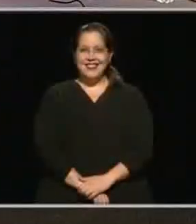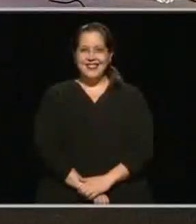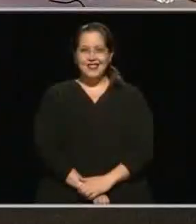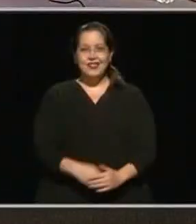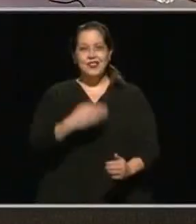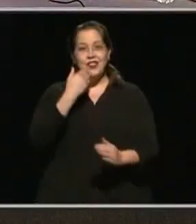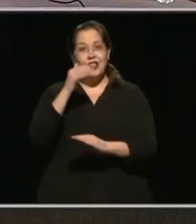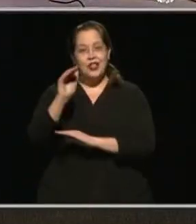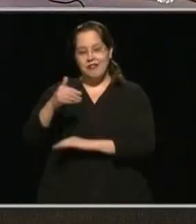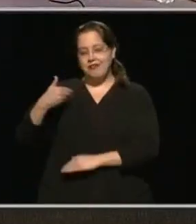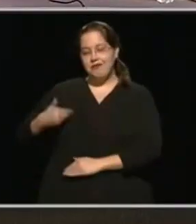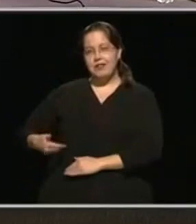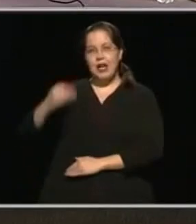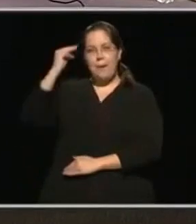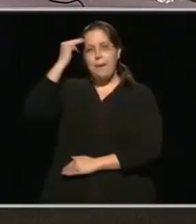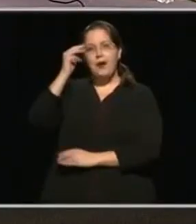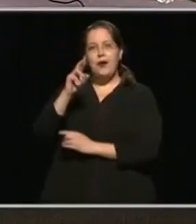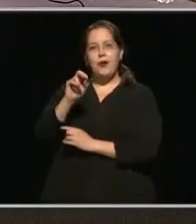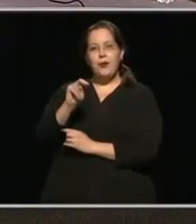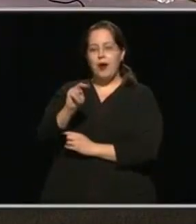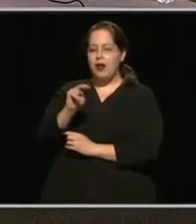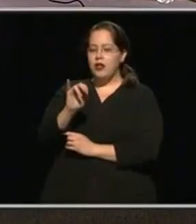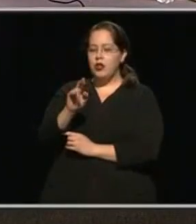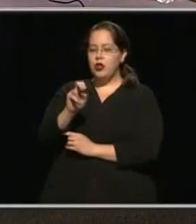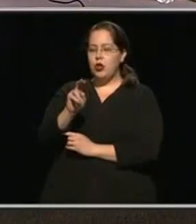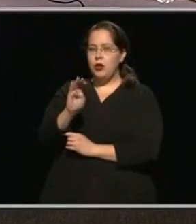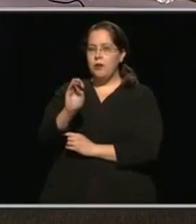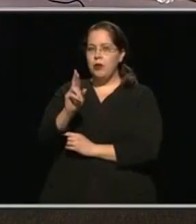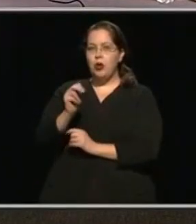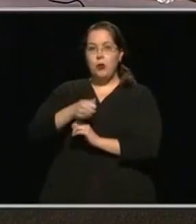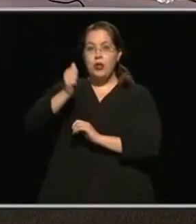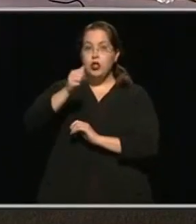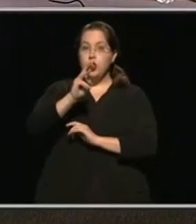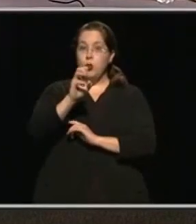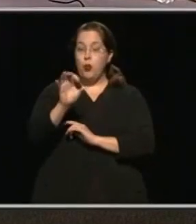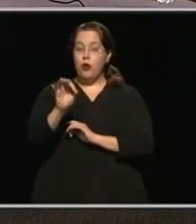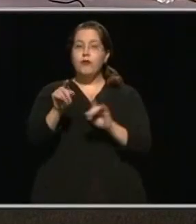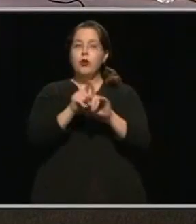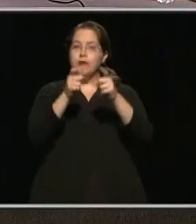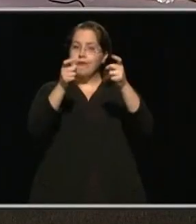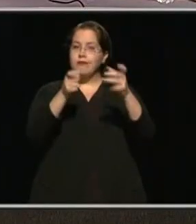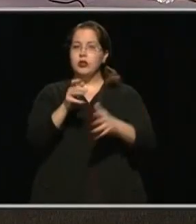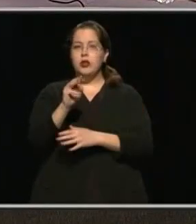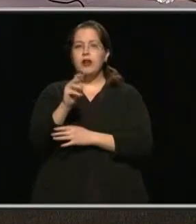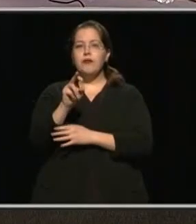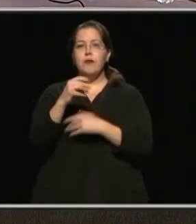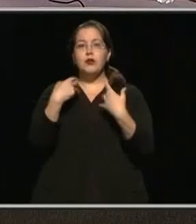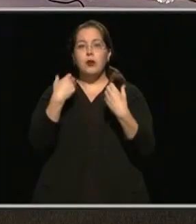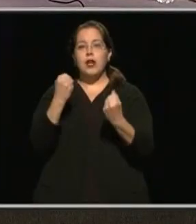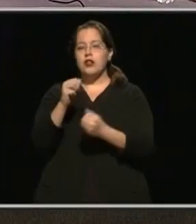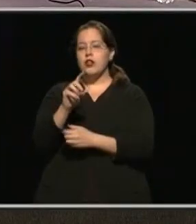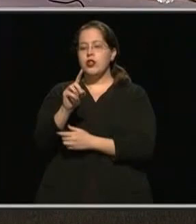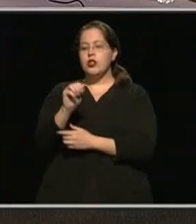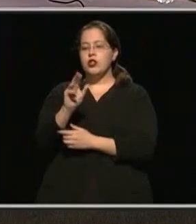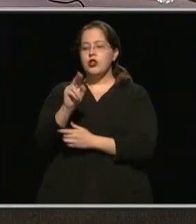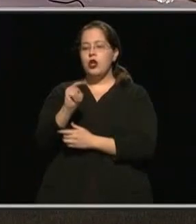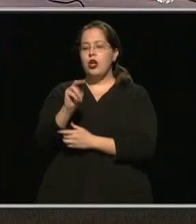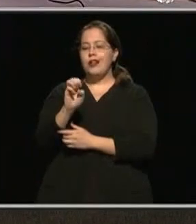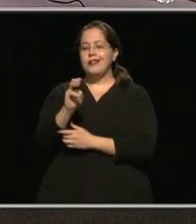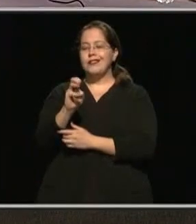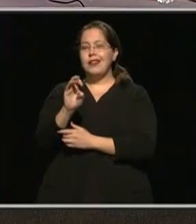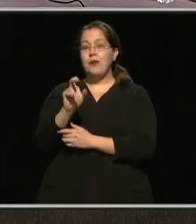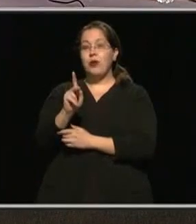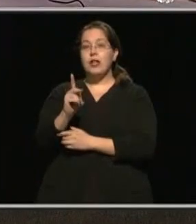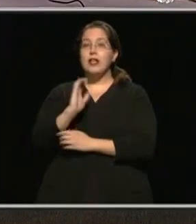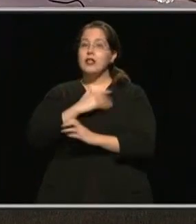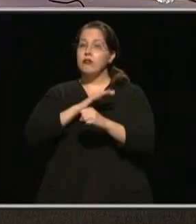Good evening. I'm Mayor Ron Nirenberg with Bexar County Judge Nelson Wolf and our Director of Metro Health, Dr. Don Emmerich, and this is our